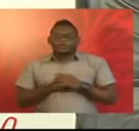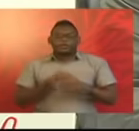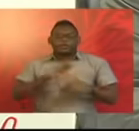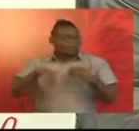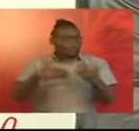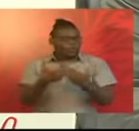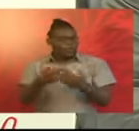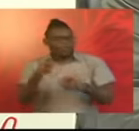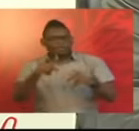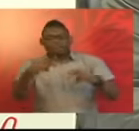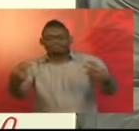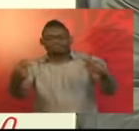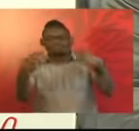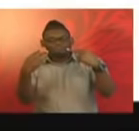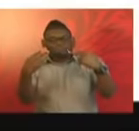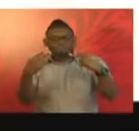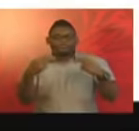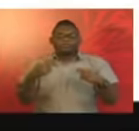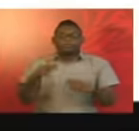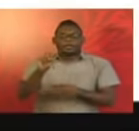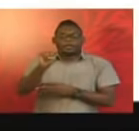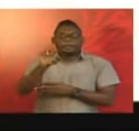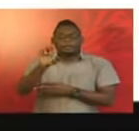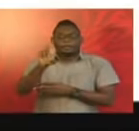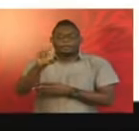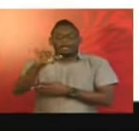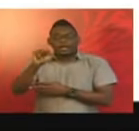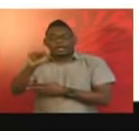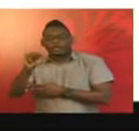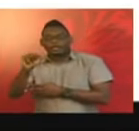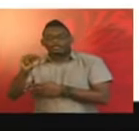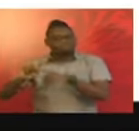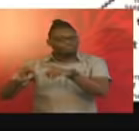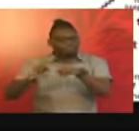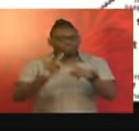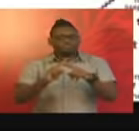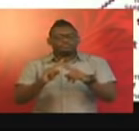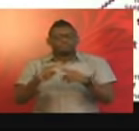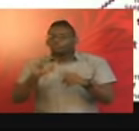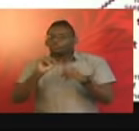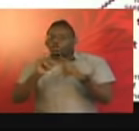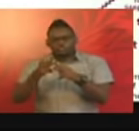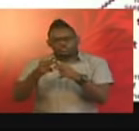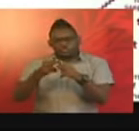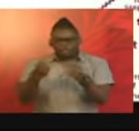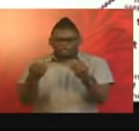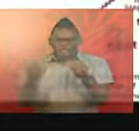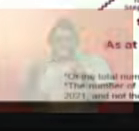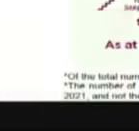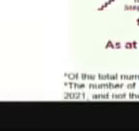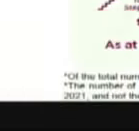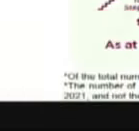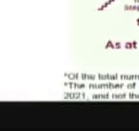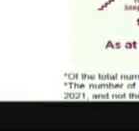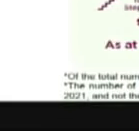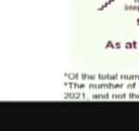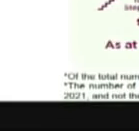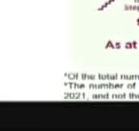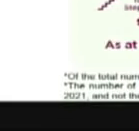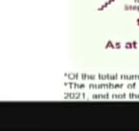morning, we will have the brief epidemiological and clinical updates. If I may have the next slide, we'll go straight into it. So as